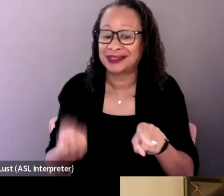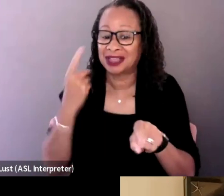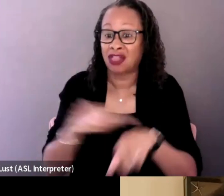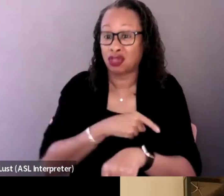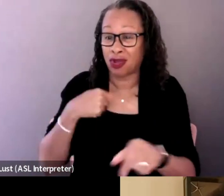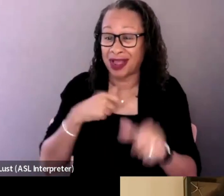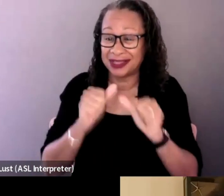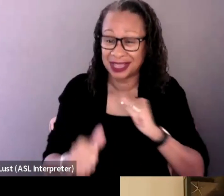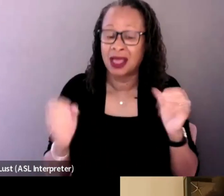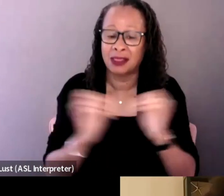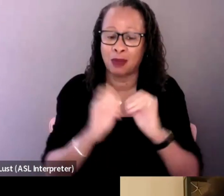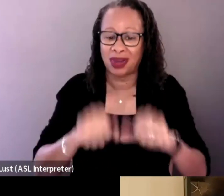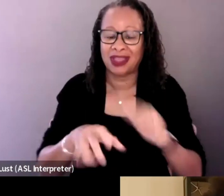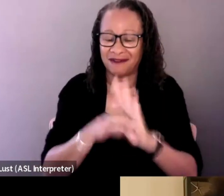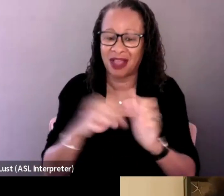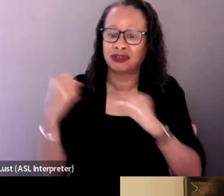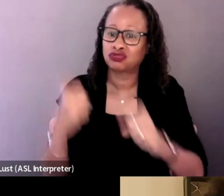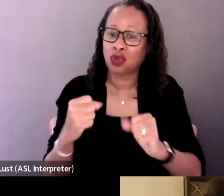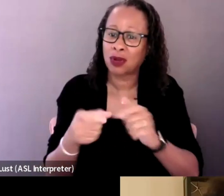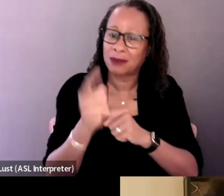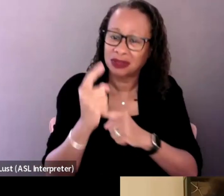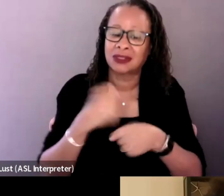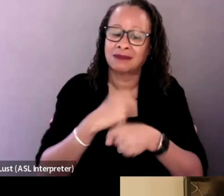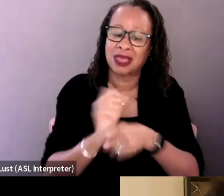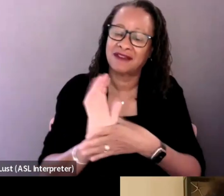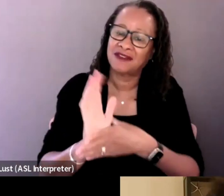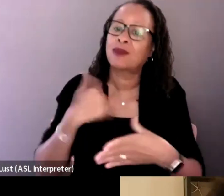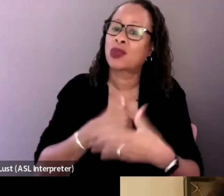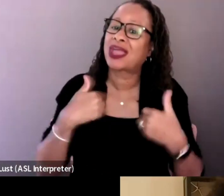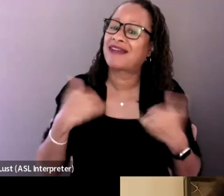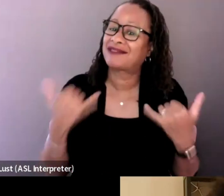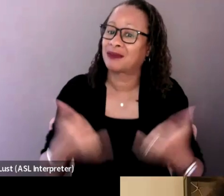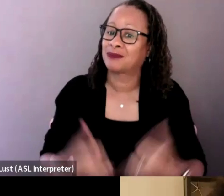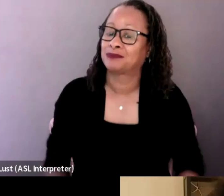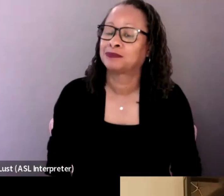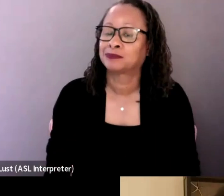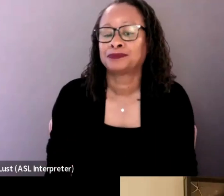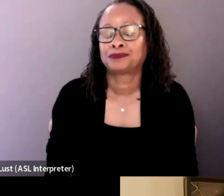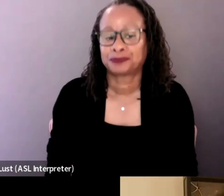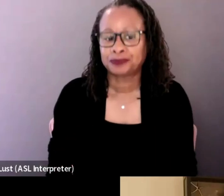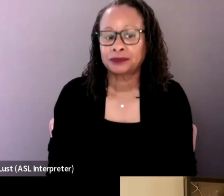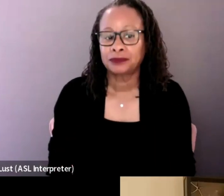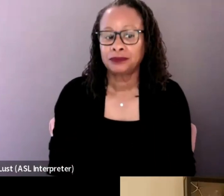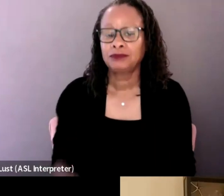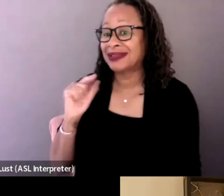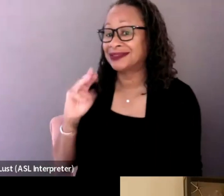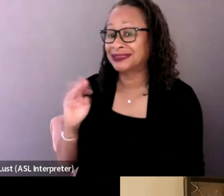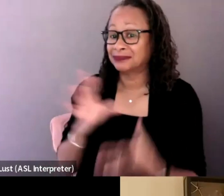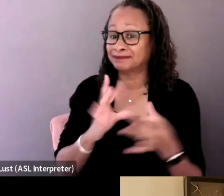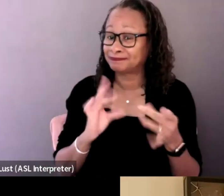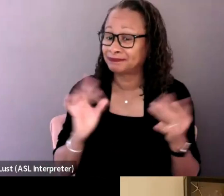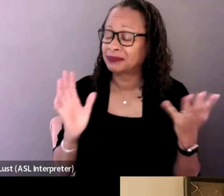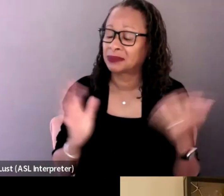I stay, the more I can find those strong moments that made the film that we have at the moment. For people who have seen the documentary but are